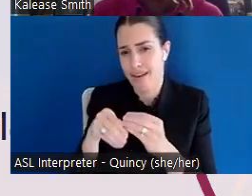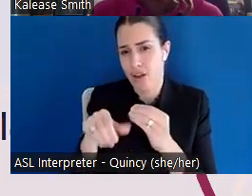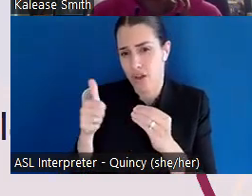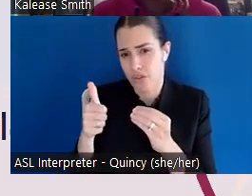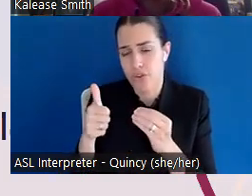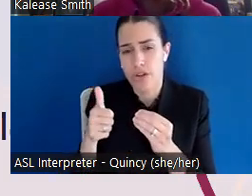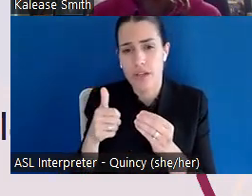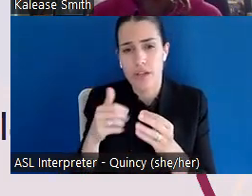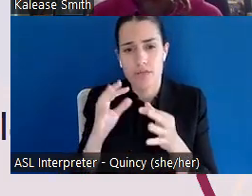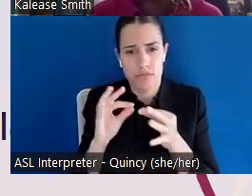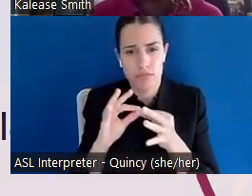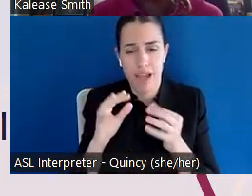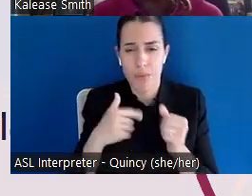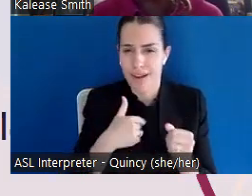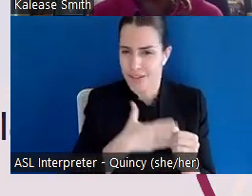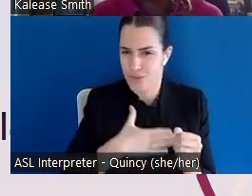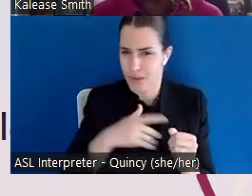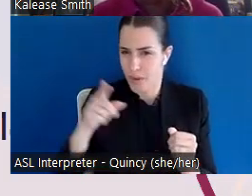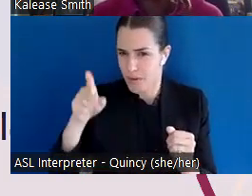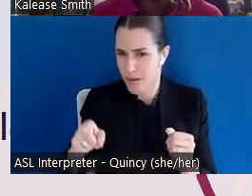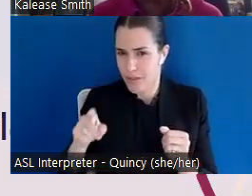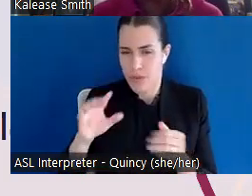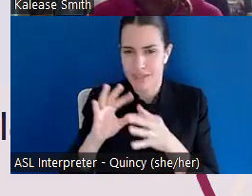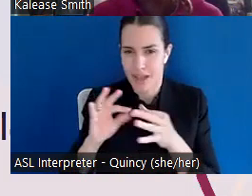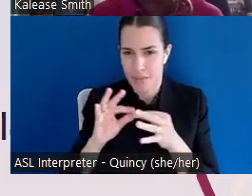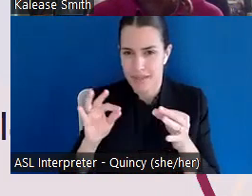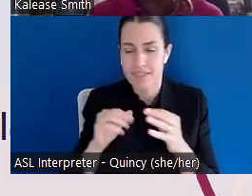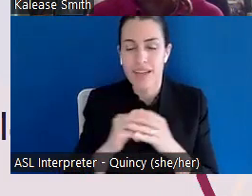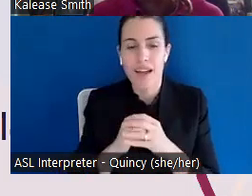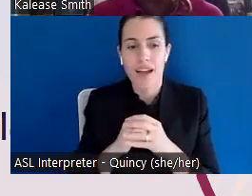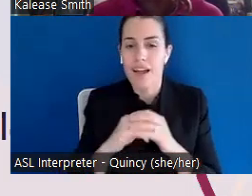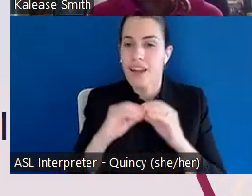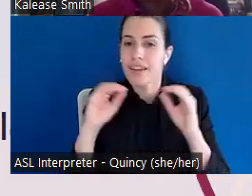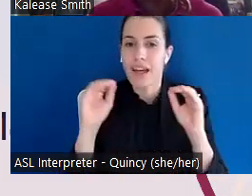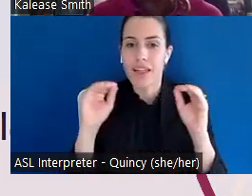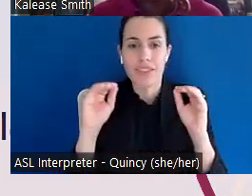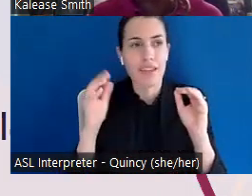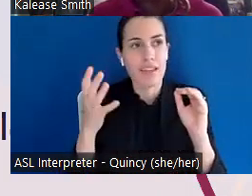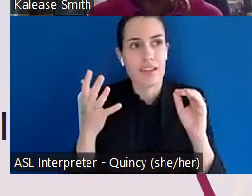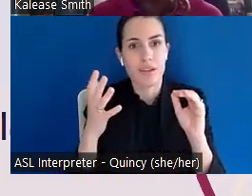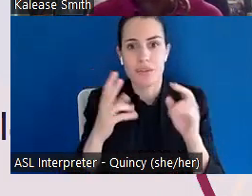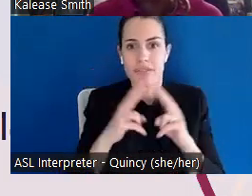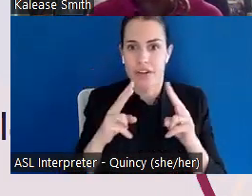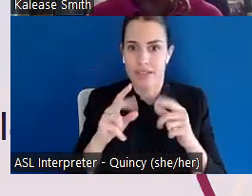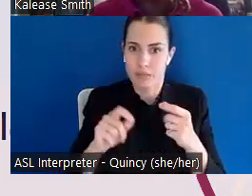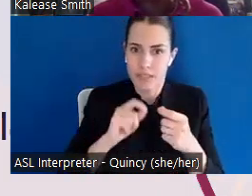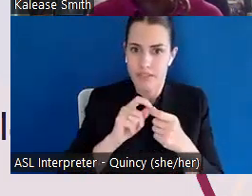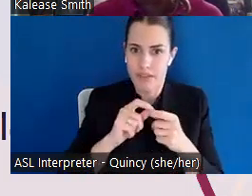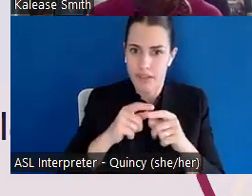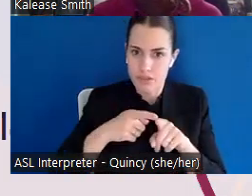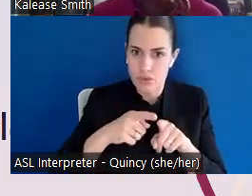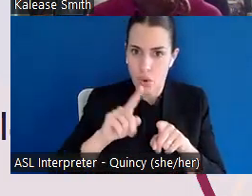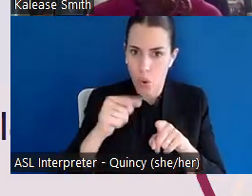enjoyed about what folks had thrown in the comments section was that nothing was very specific to solely